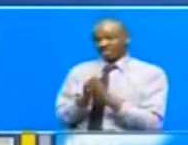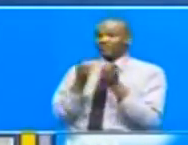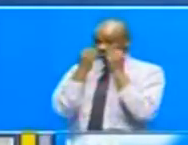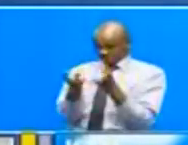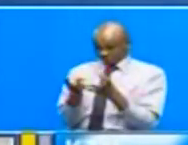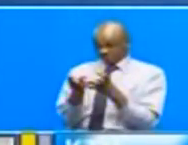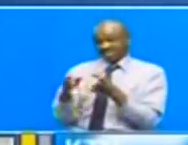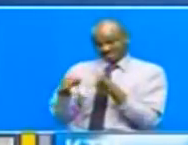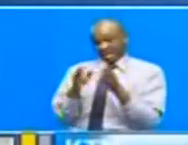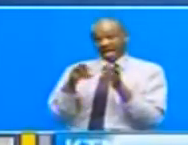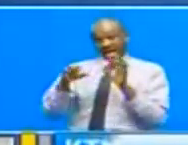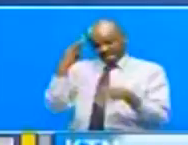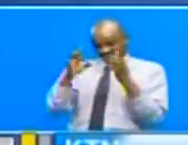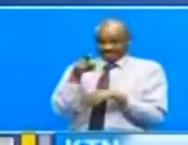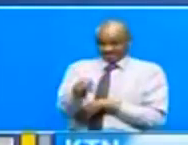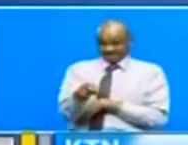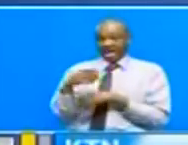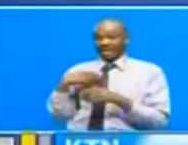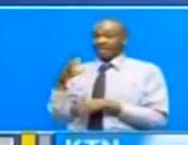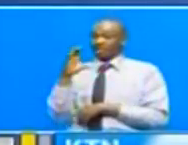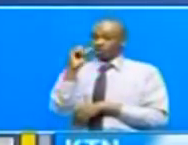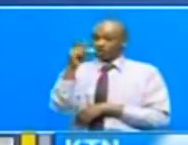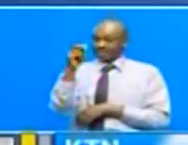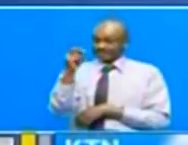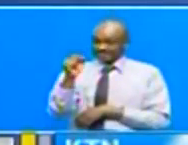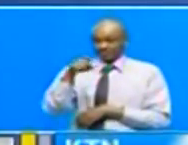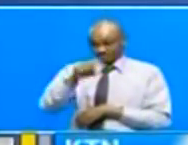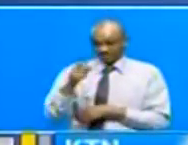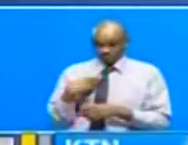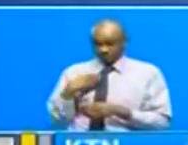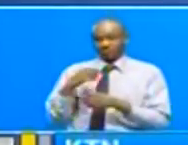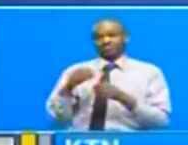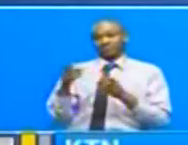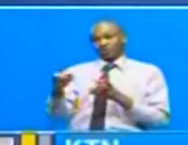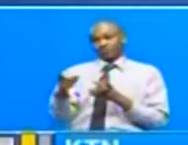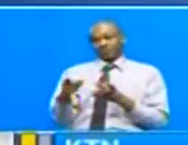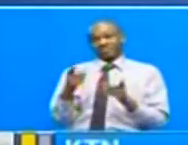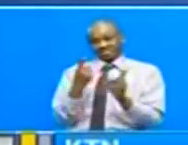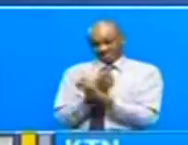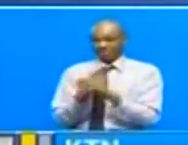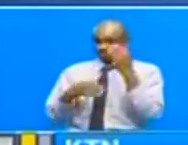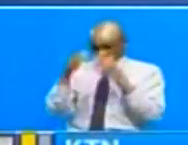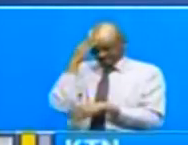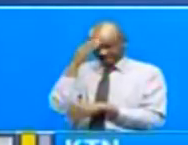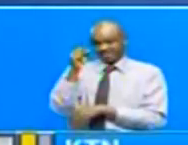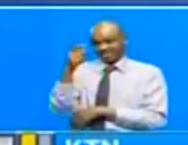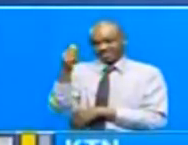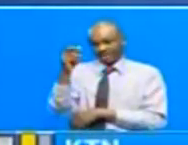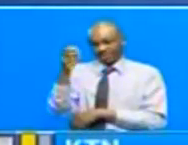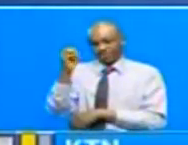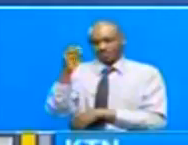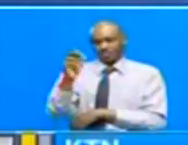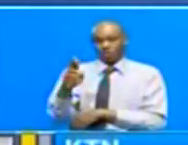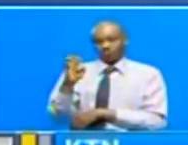information systems analyst, and Collins Oduor, who's the head of cybercrime at iLab Africa Strathmore University. Thank you for coming,